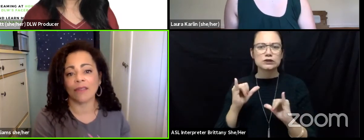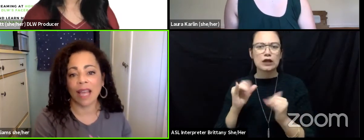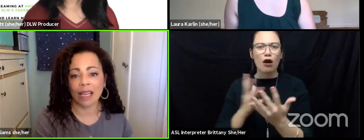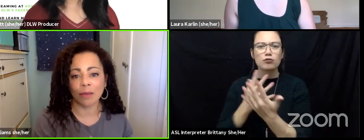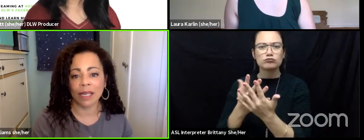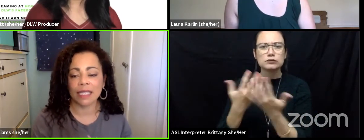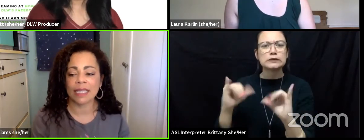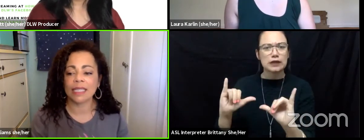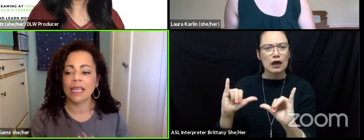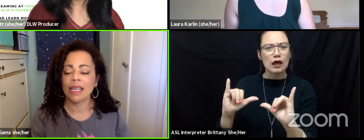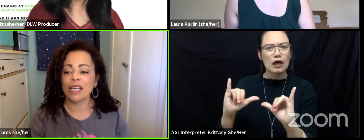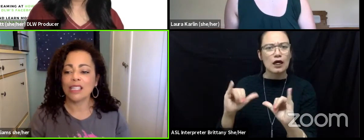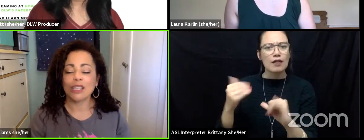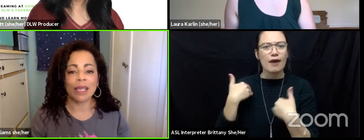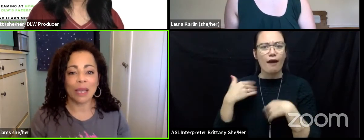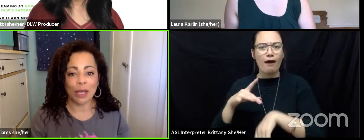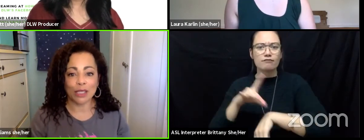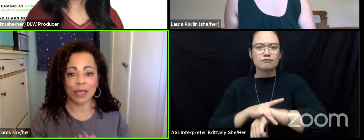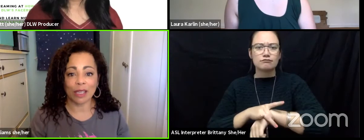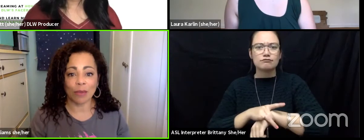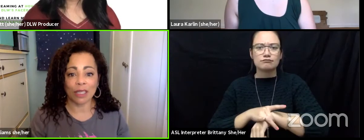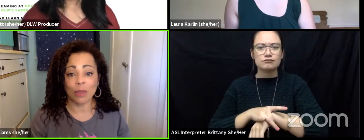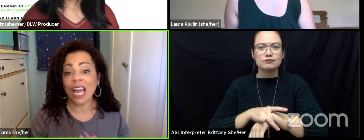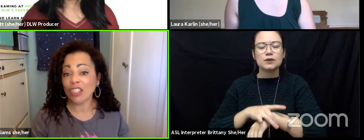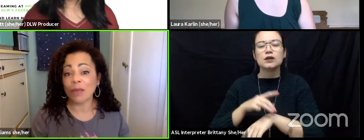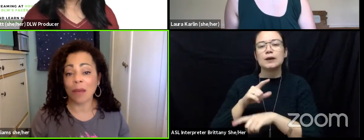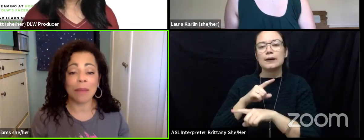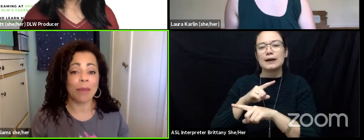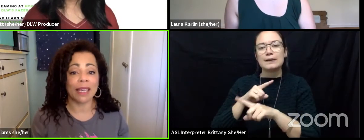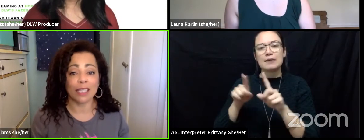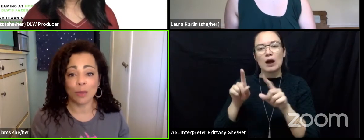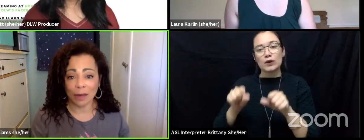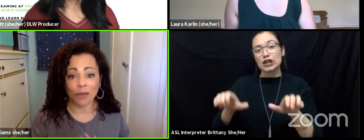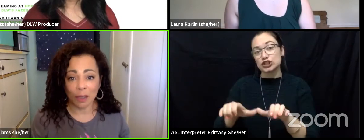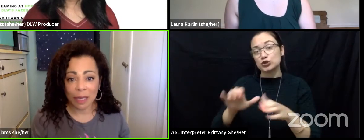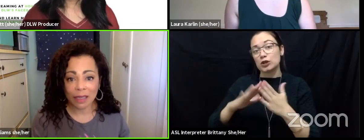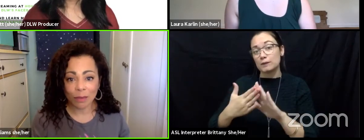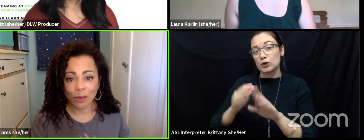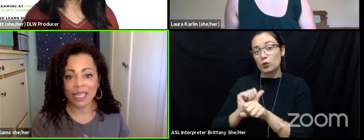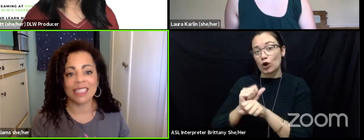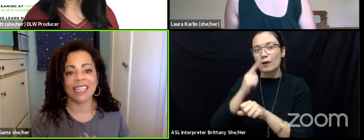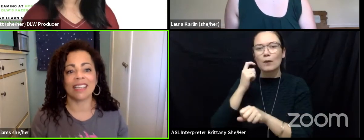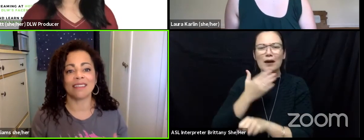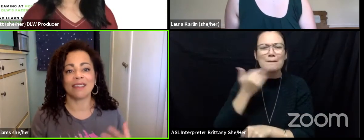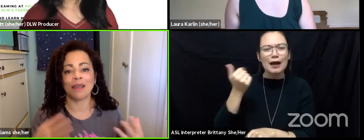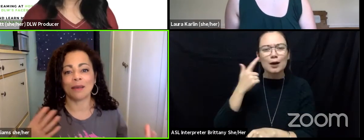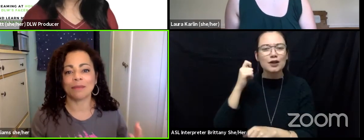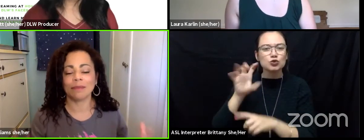they have ankle bracelets. So we think we can do it in the community, which actually might be better because we can film it more